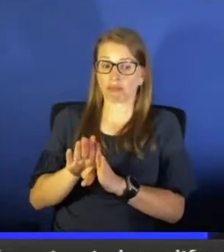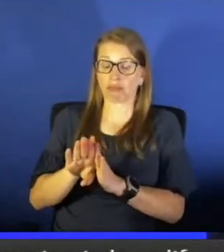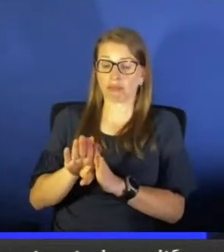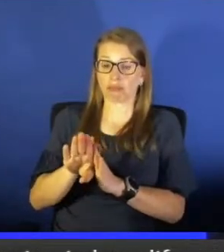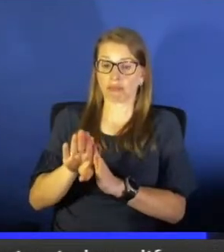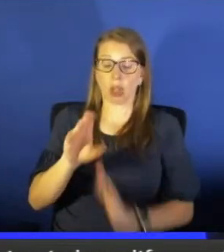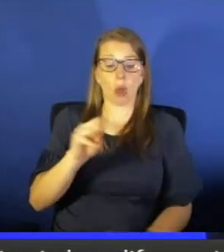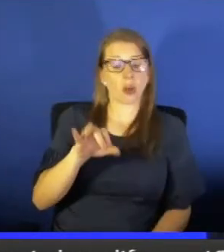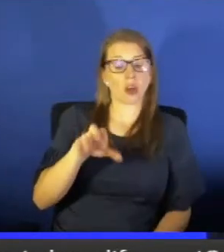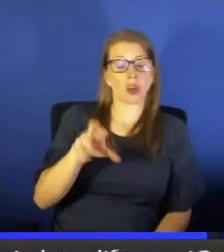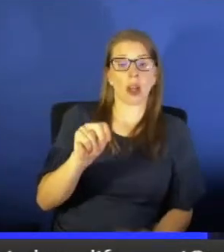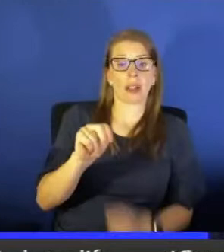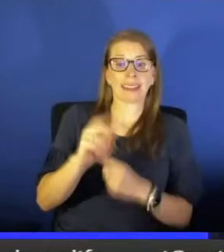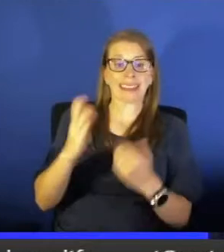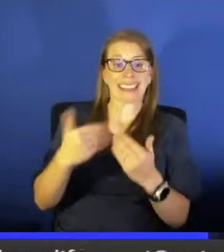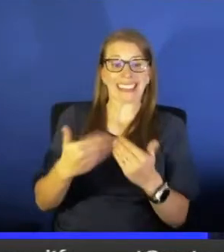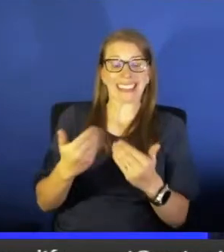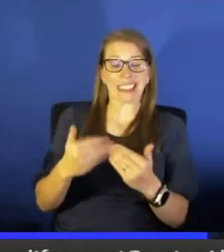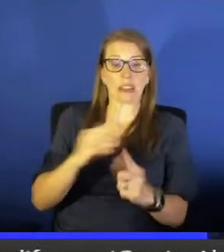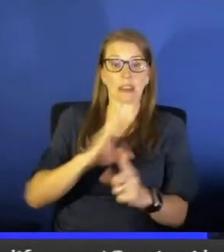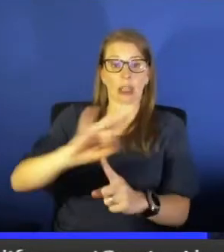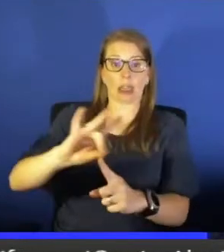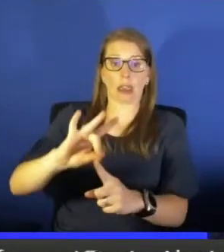so transmissible, the